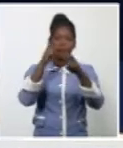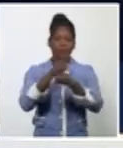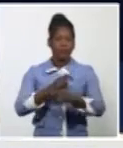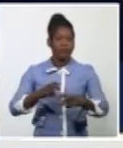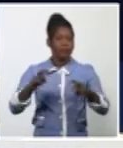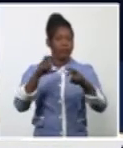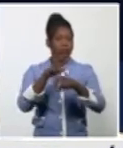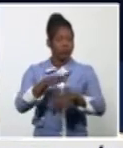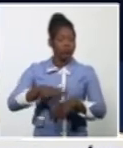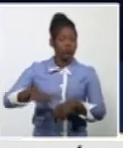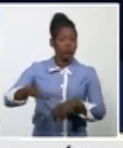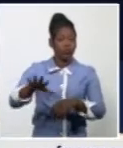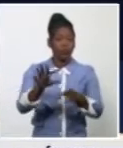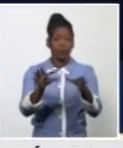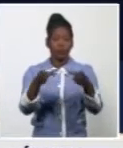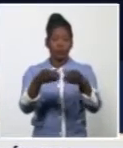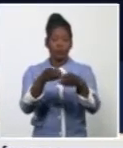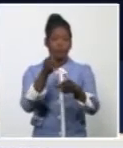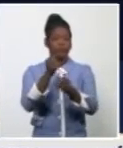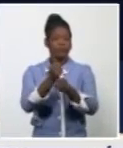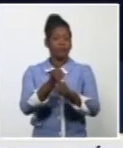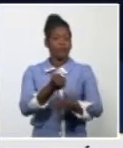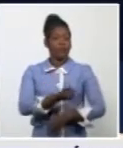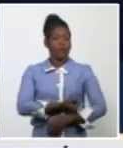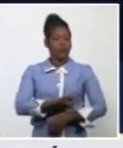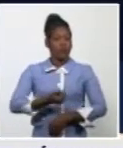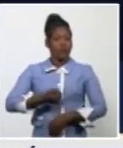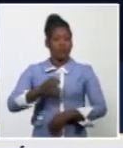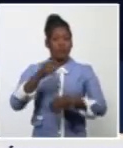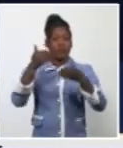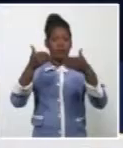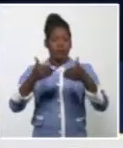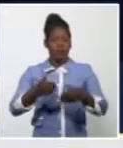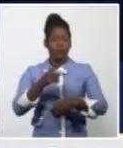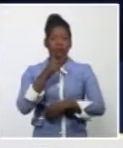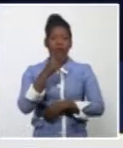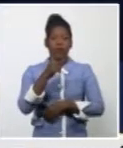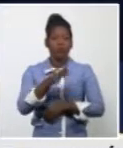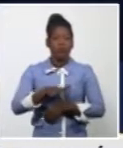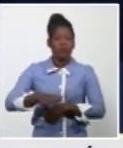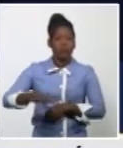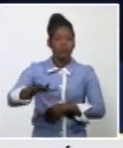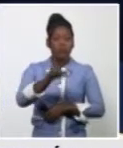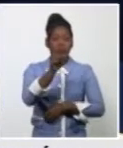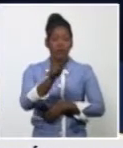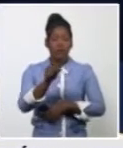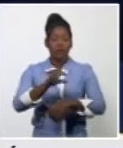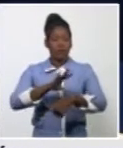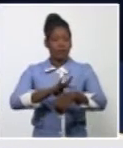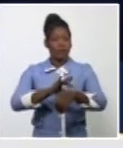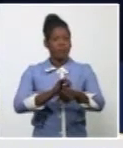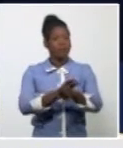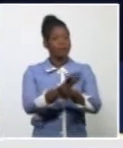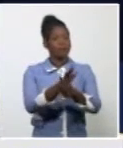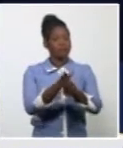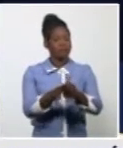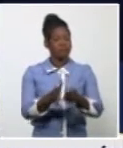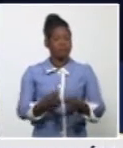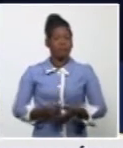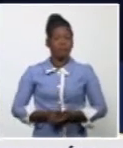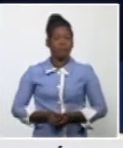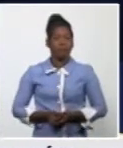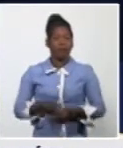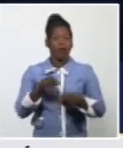whose results are undoubtedly part of the efforts by our health